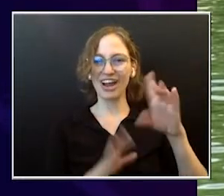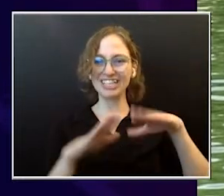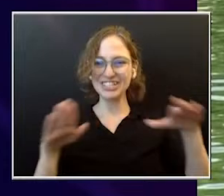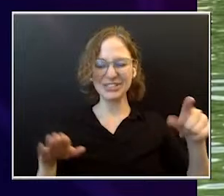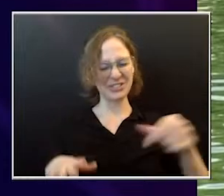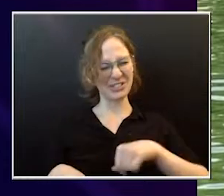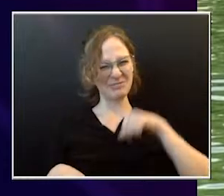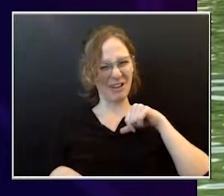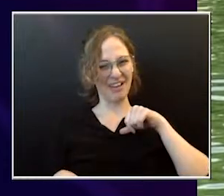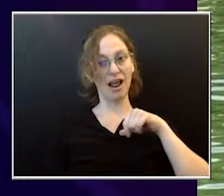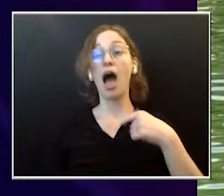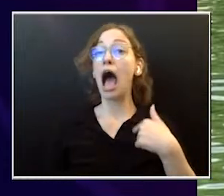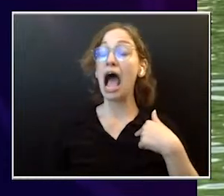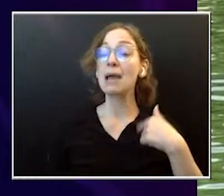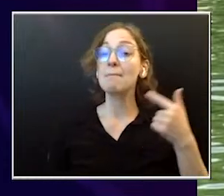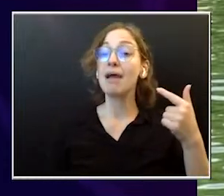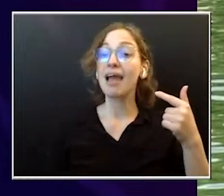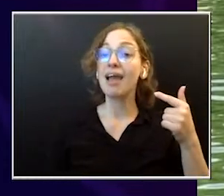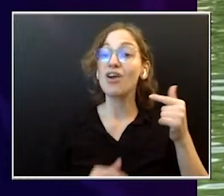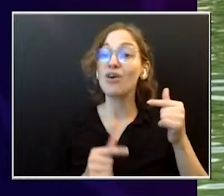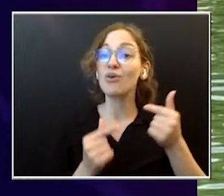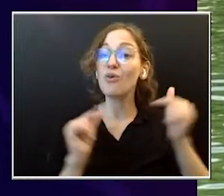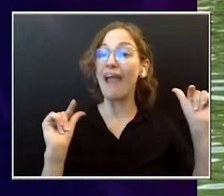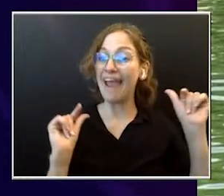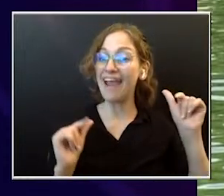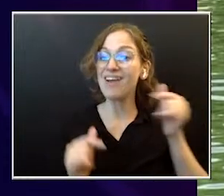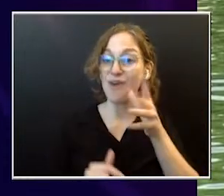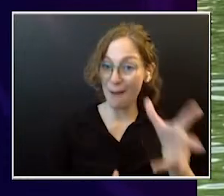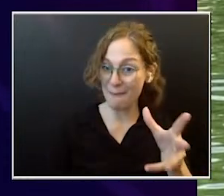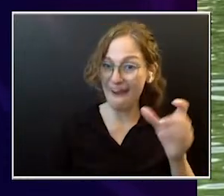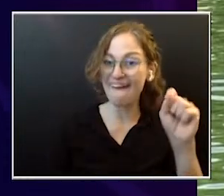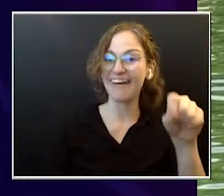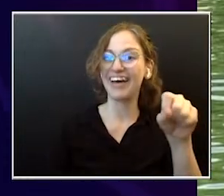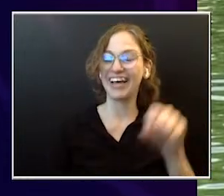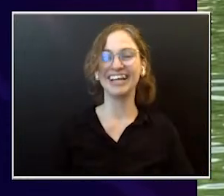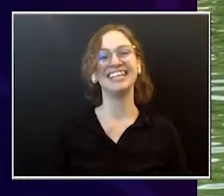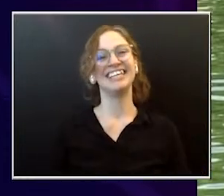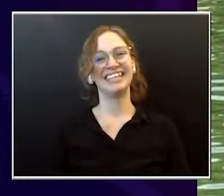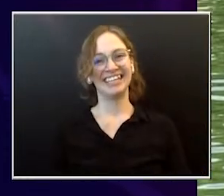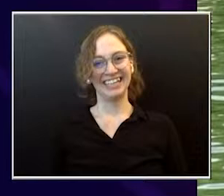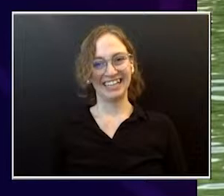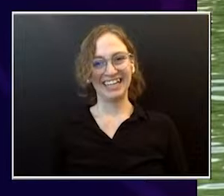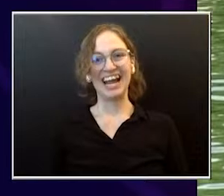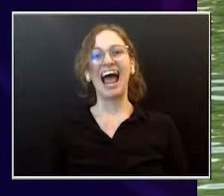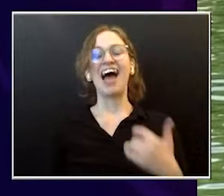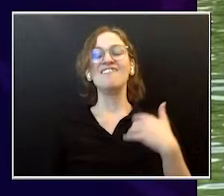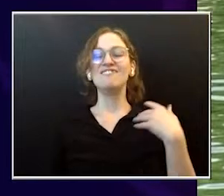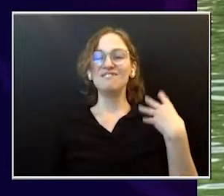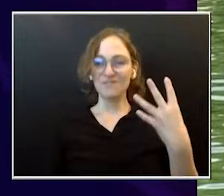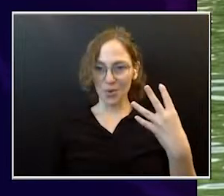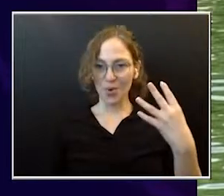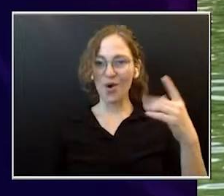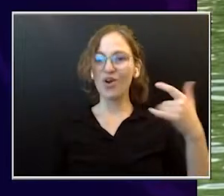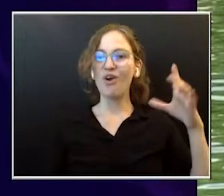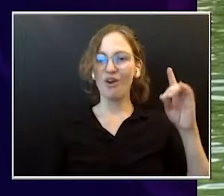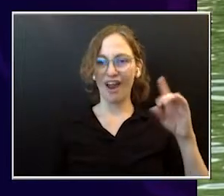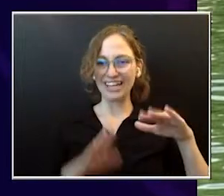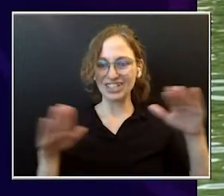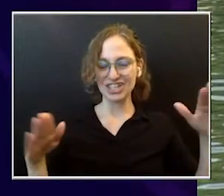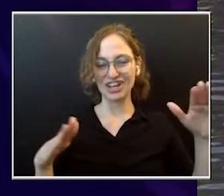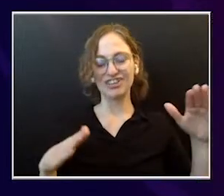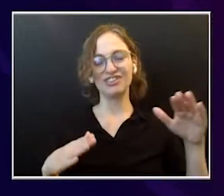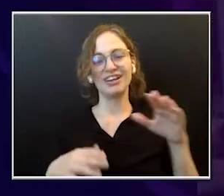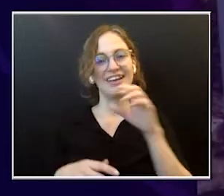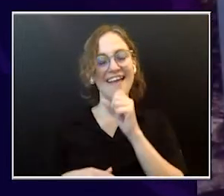great grandma. A great grandma? Yes, I am. I have 4 grandchildren ranging in age from 19